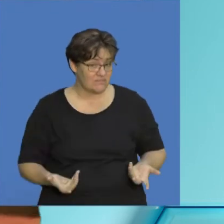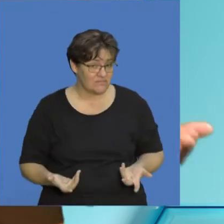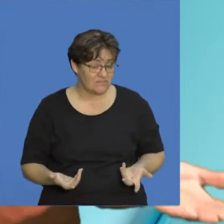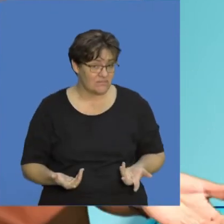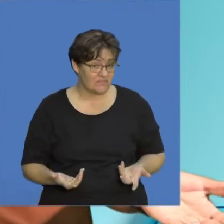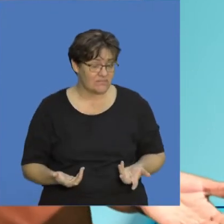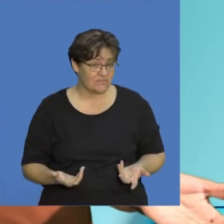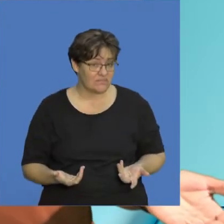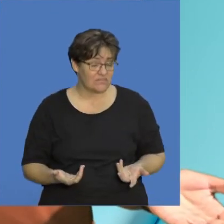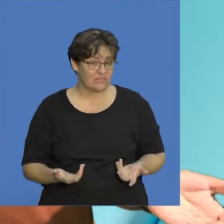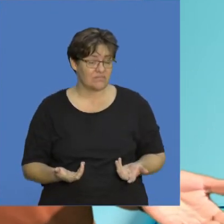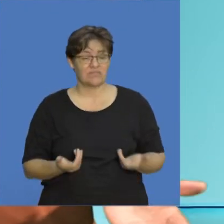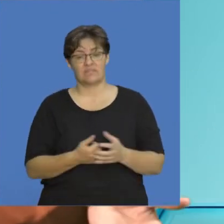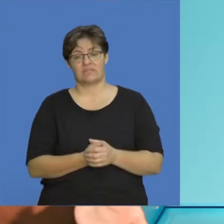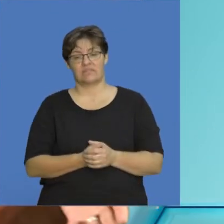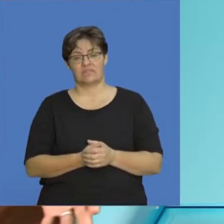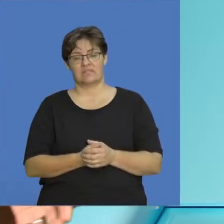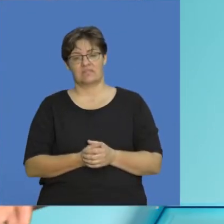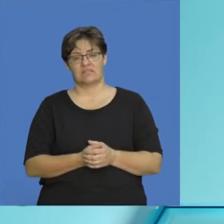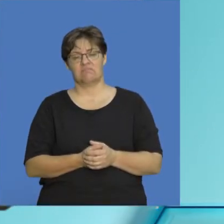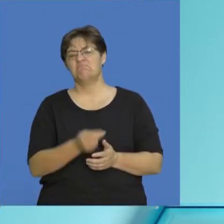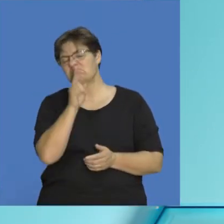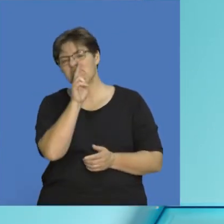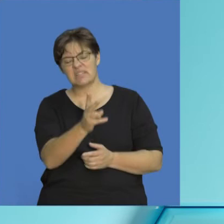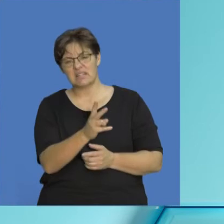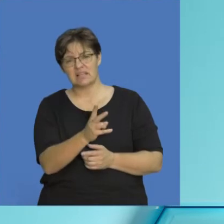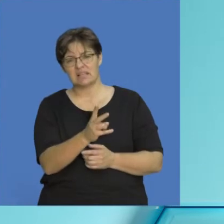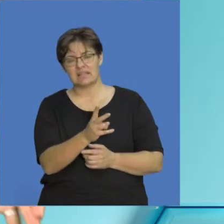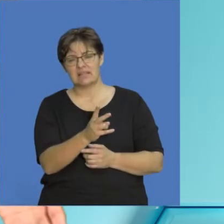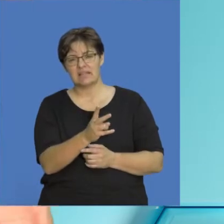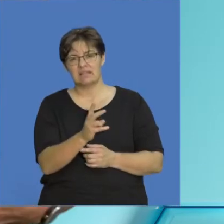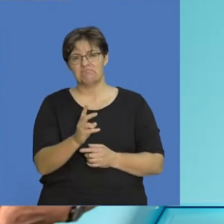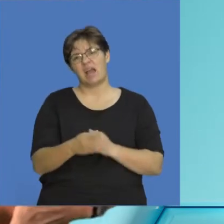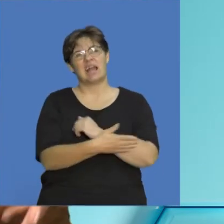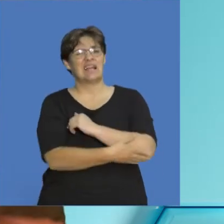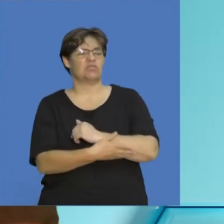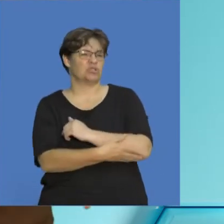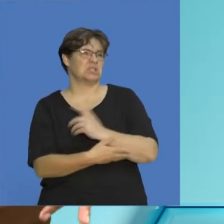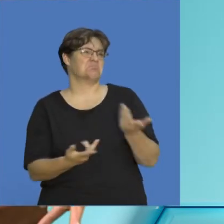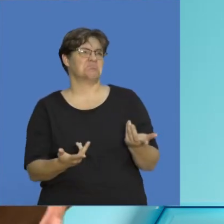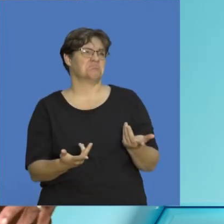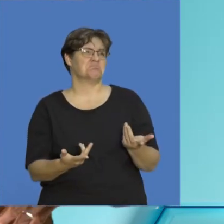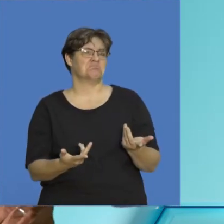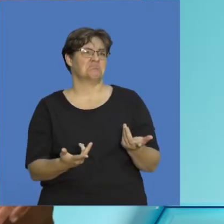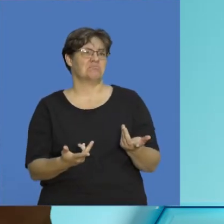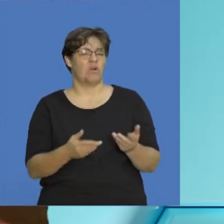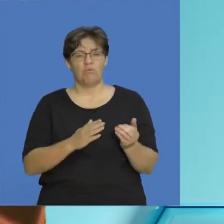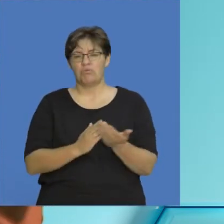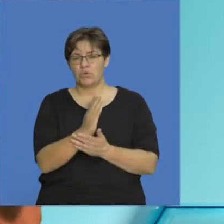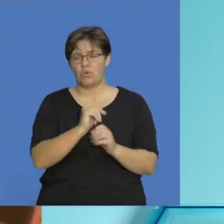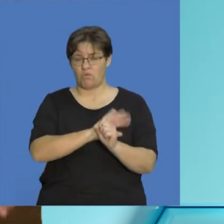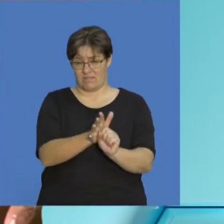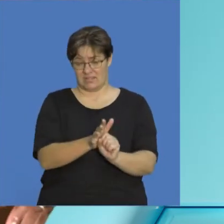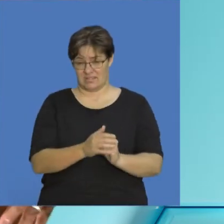Okay. If you look at a country during this pandemic, I mean, we have a country where